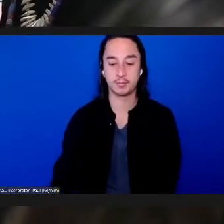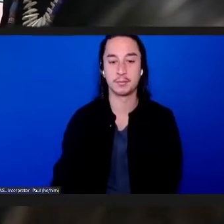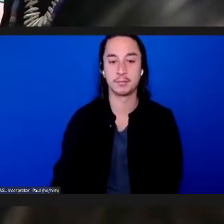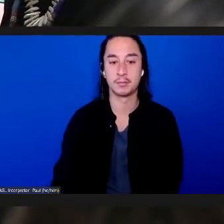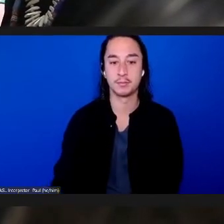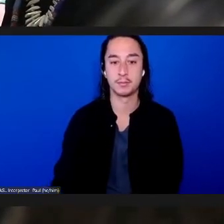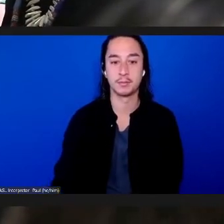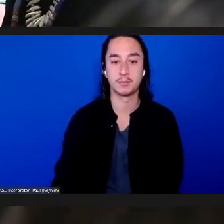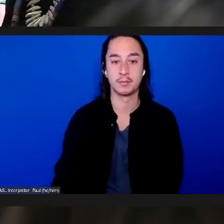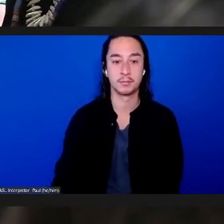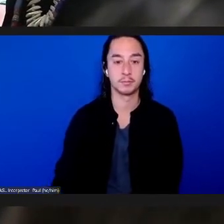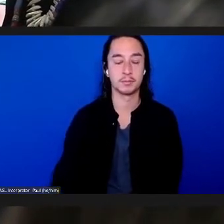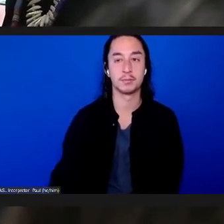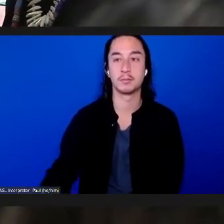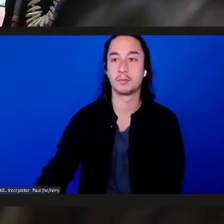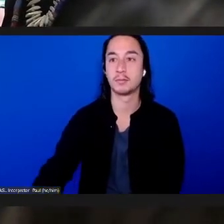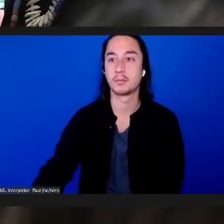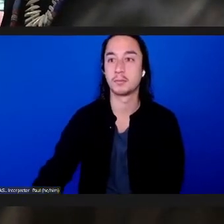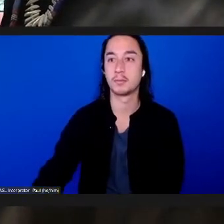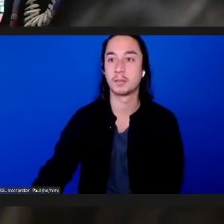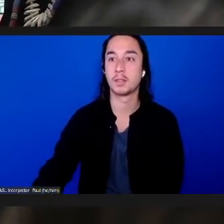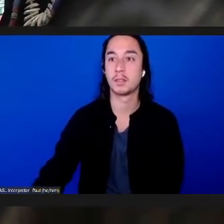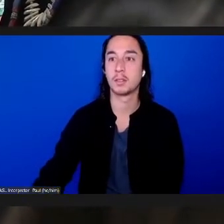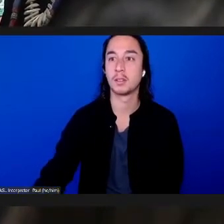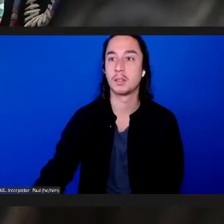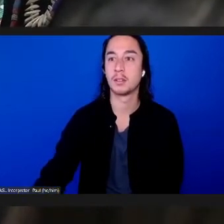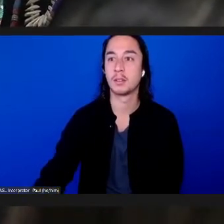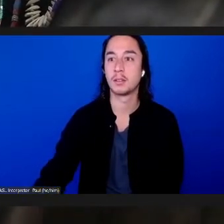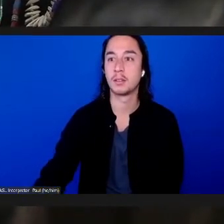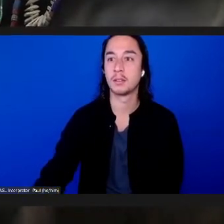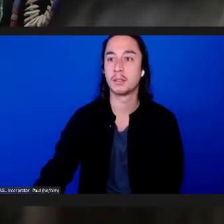and then we can release the energy.